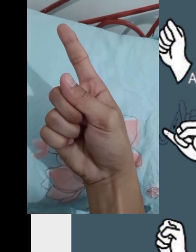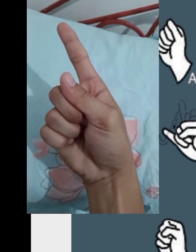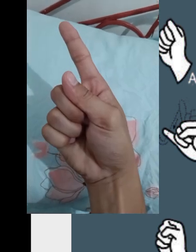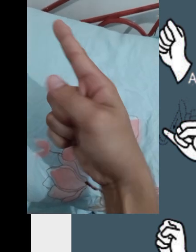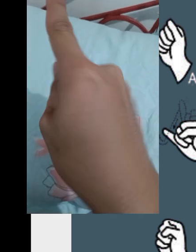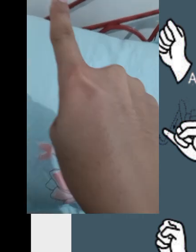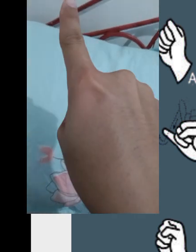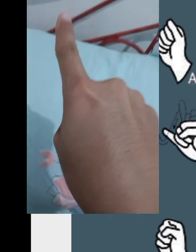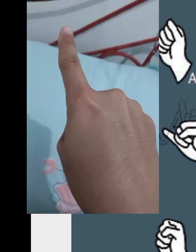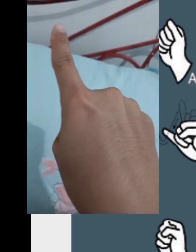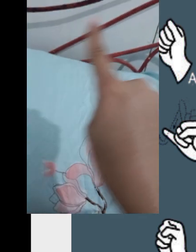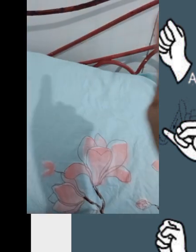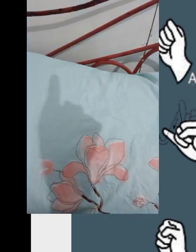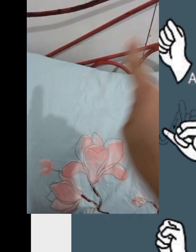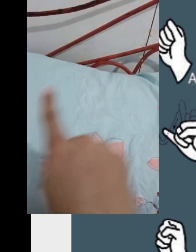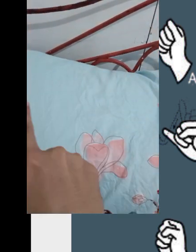Z.